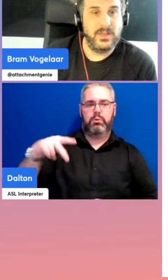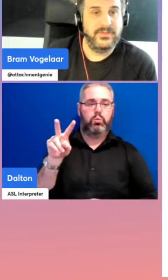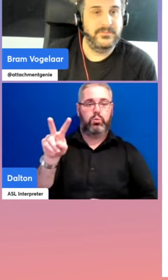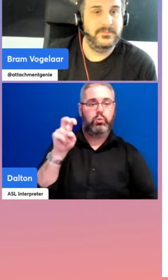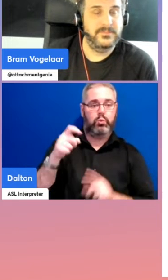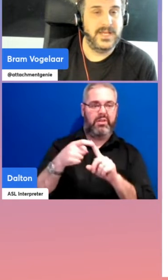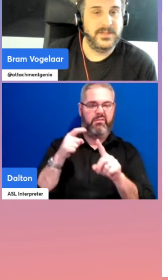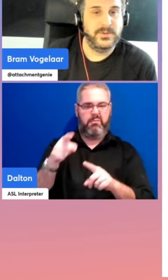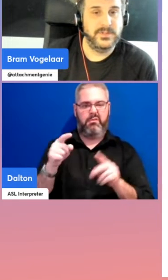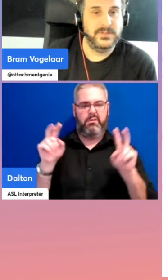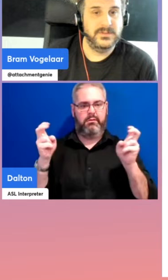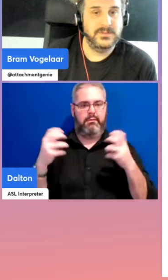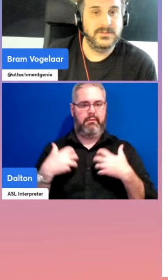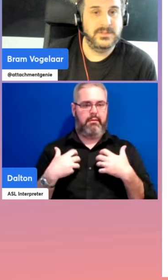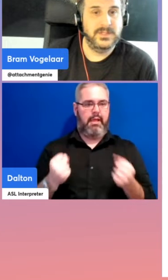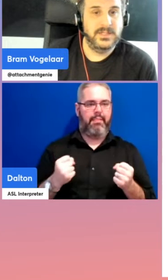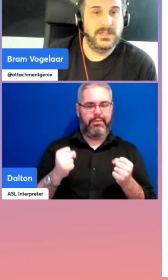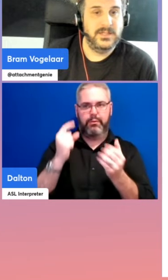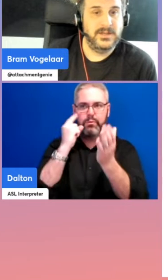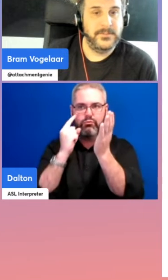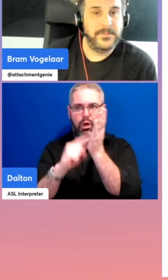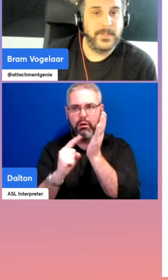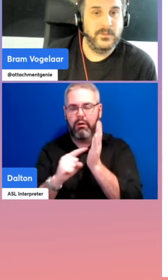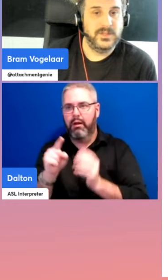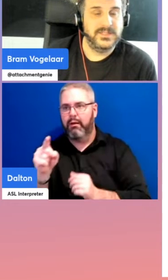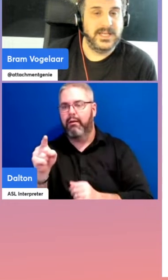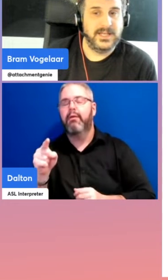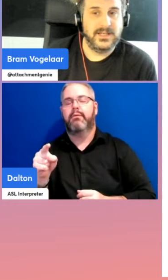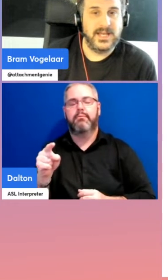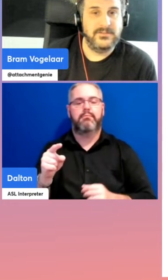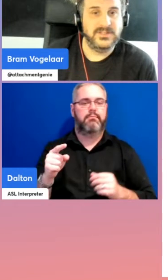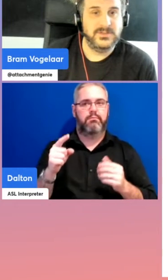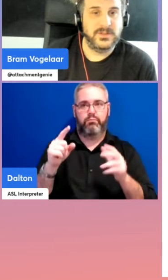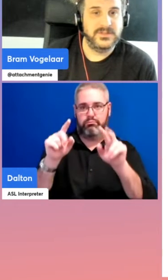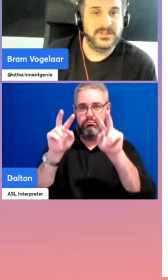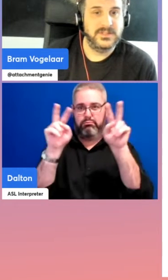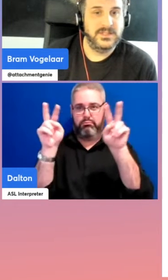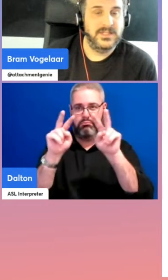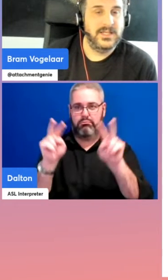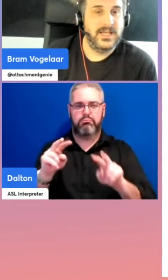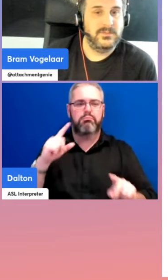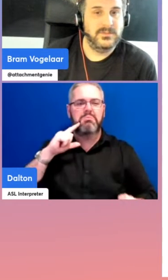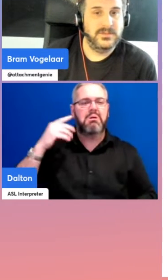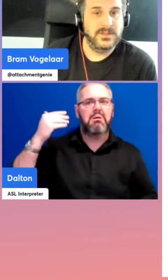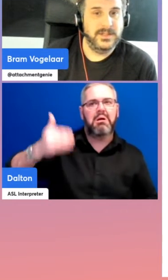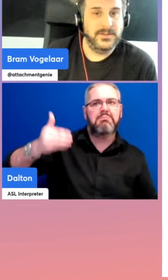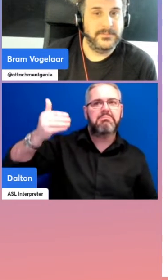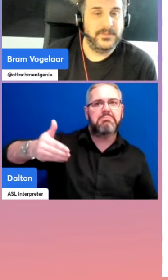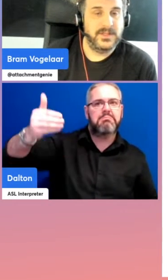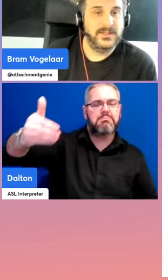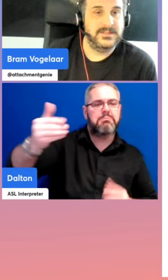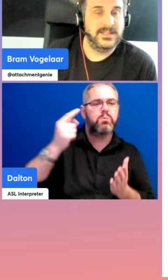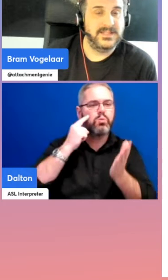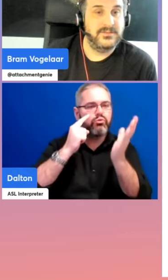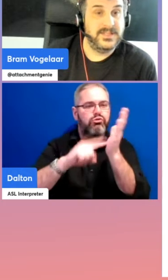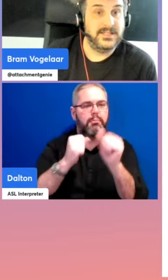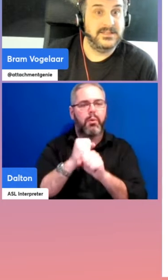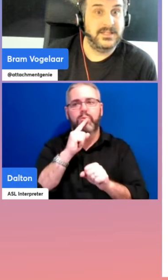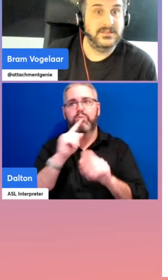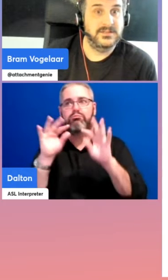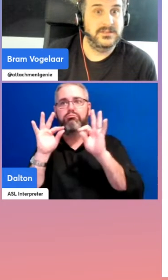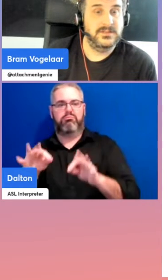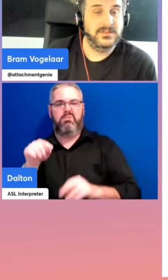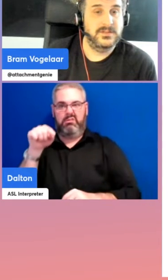this health endpoint. We're going to check it every so often, and in this case, every